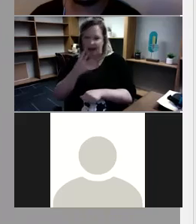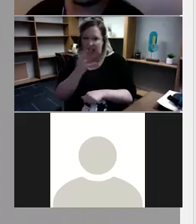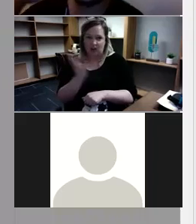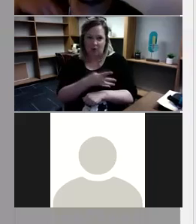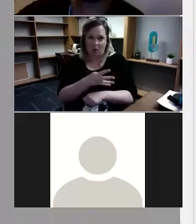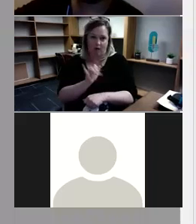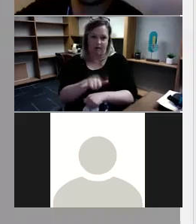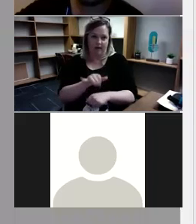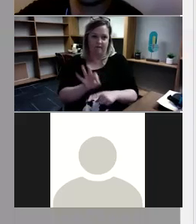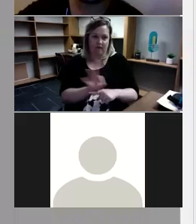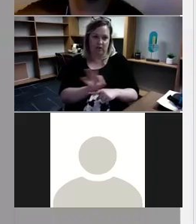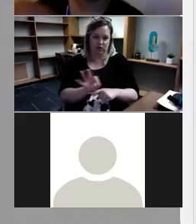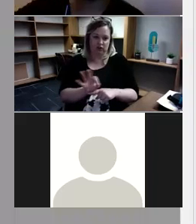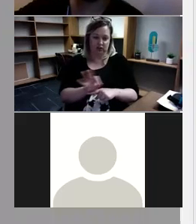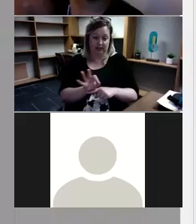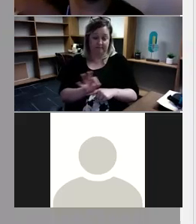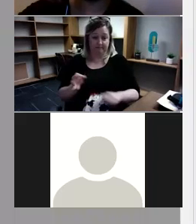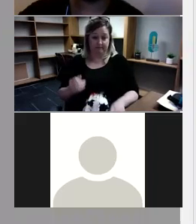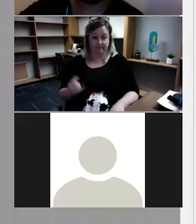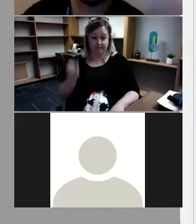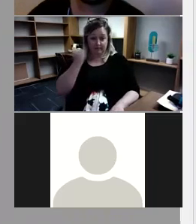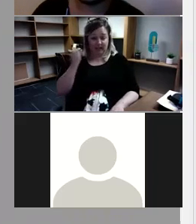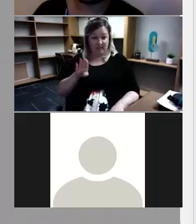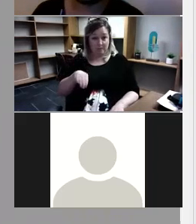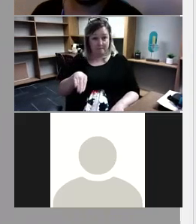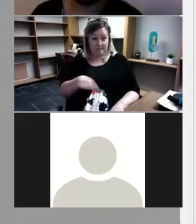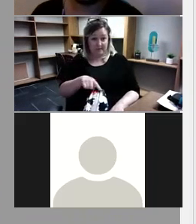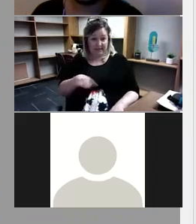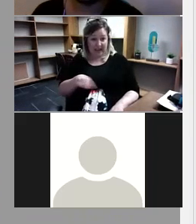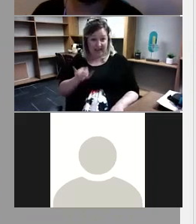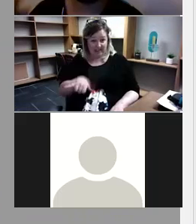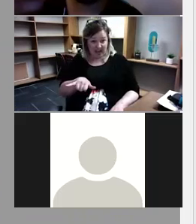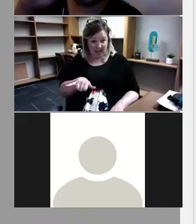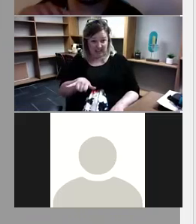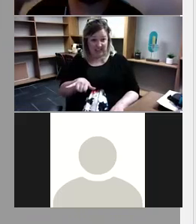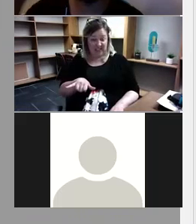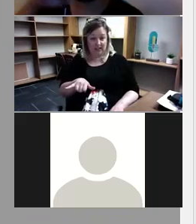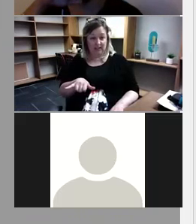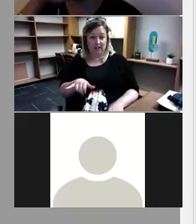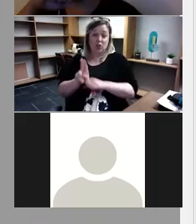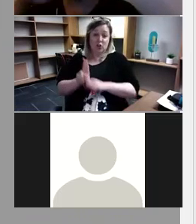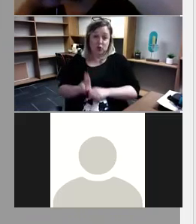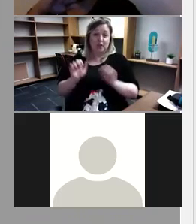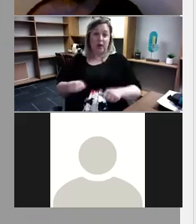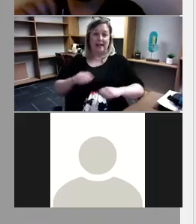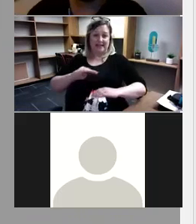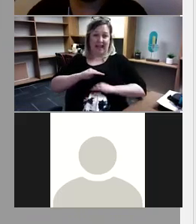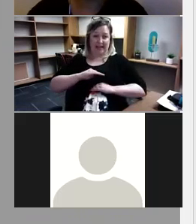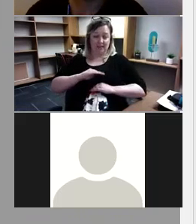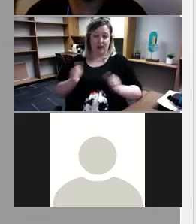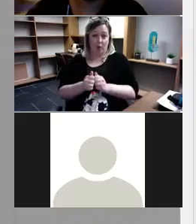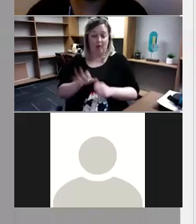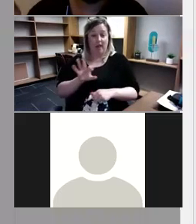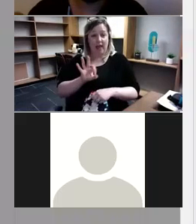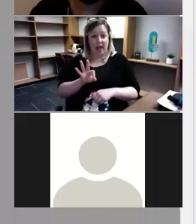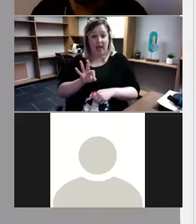of n raised to the power of this thing, usually we can satisfy all our conditions, where a times f of n by b is